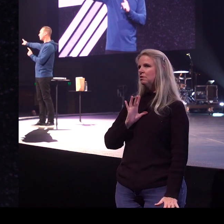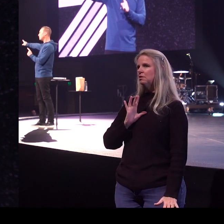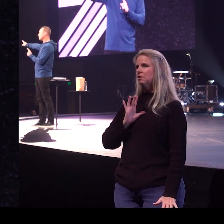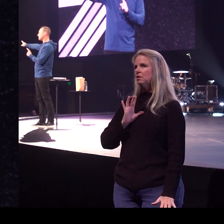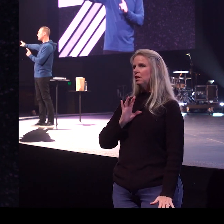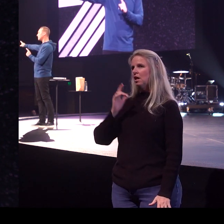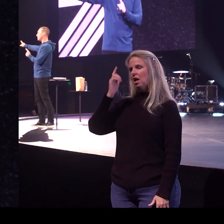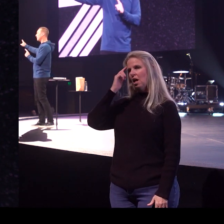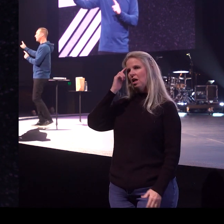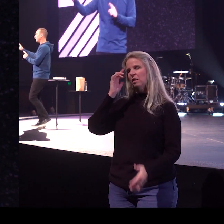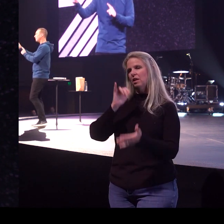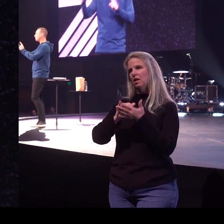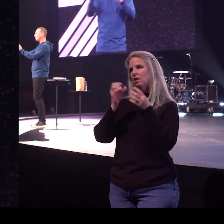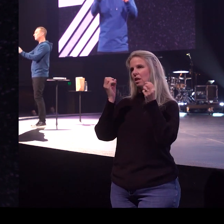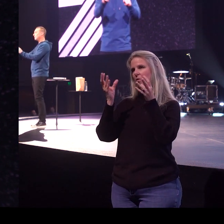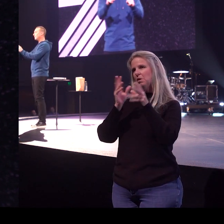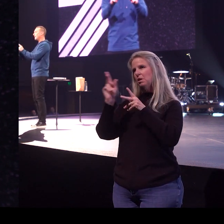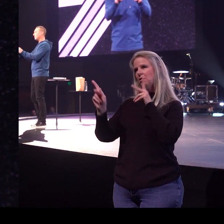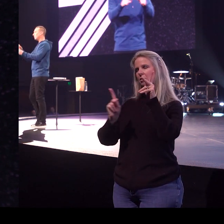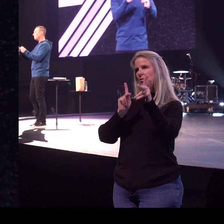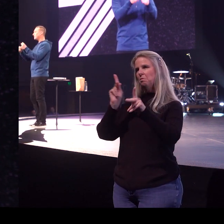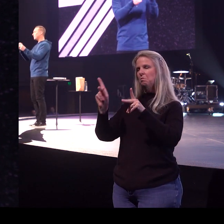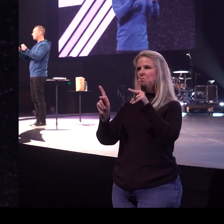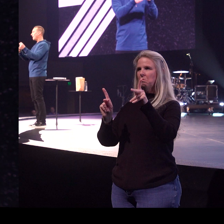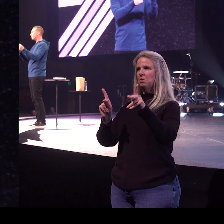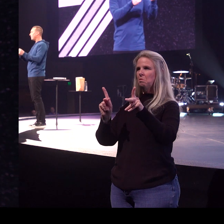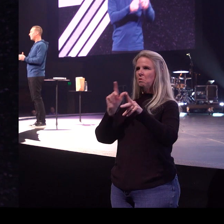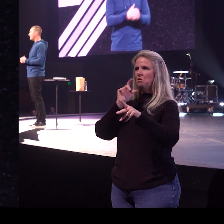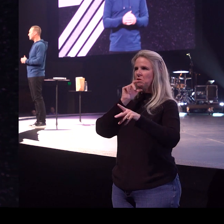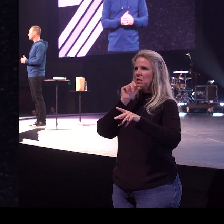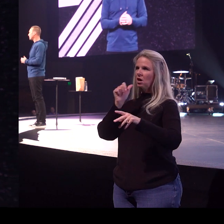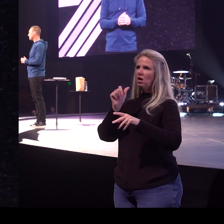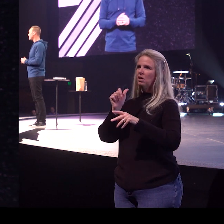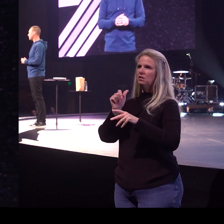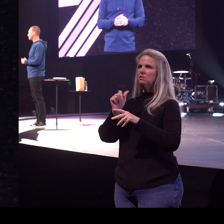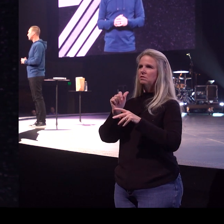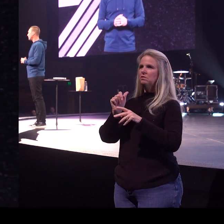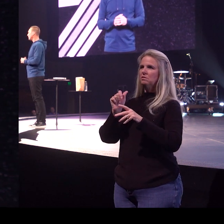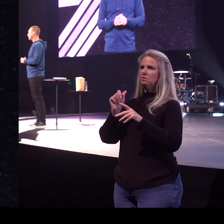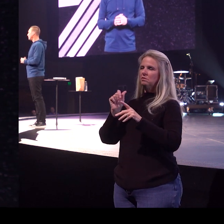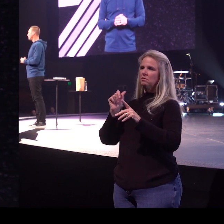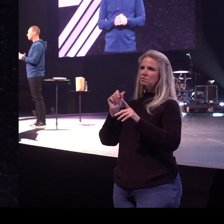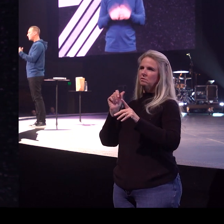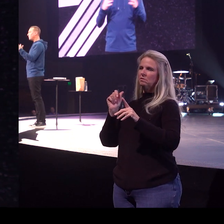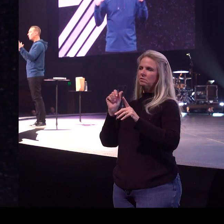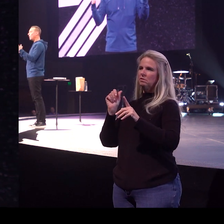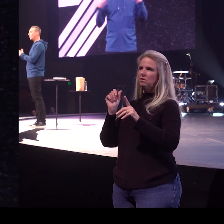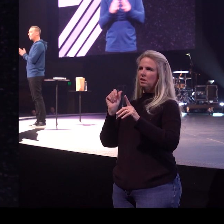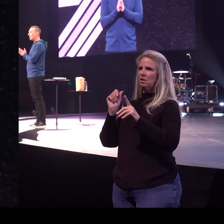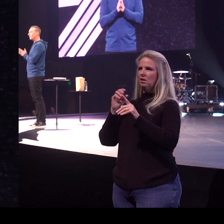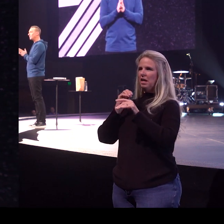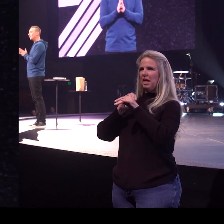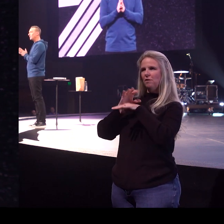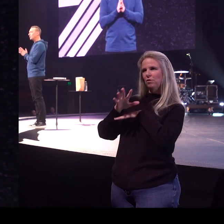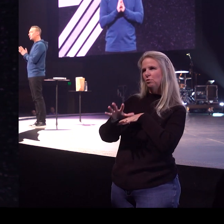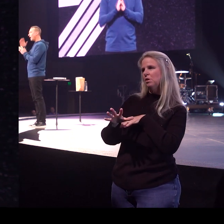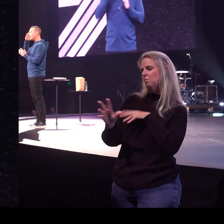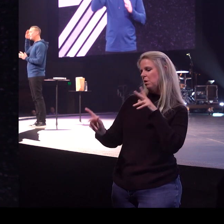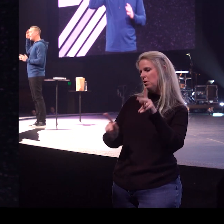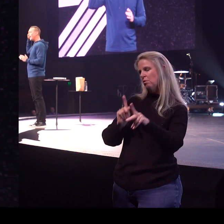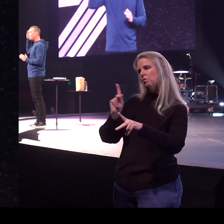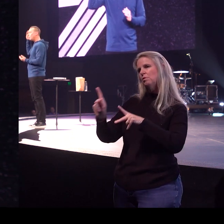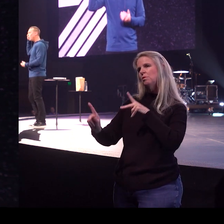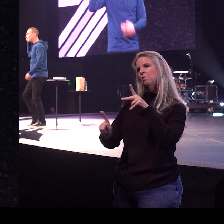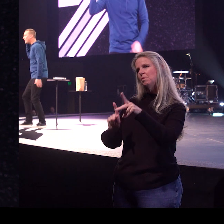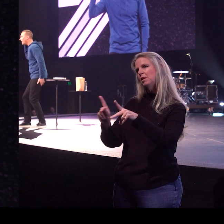people away from Jesus than anyone that has a little mess in their life ever has. Those people that walk around